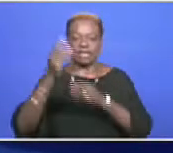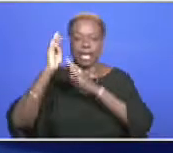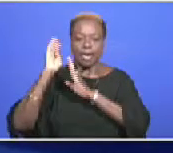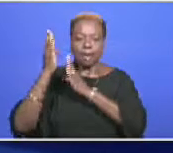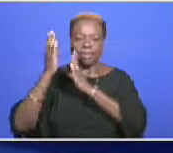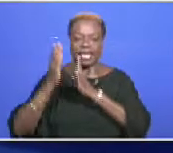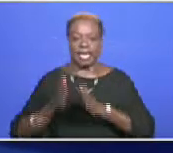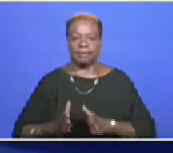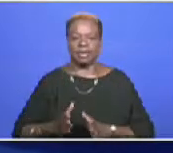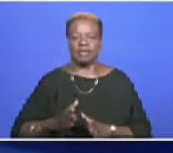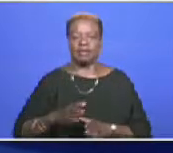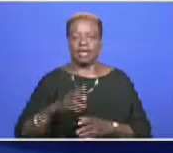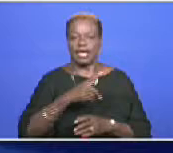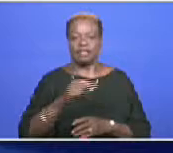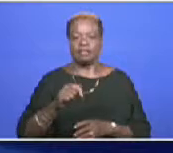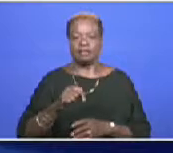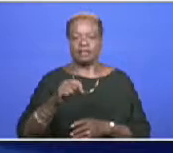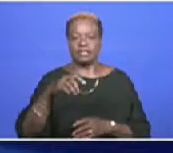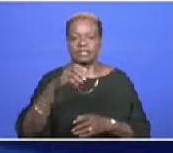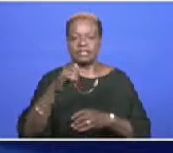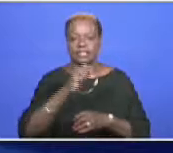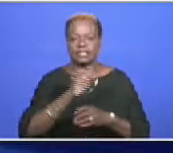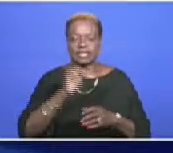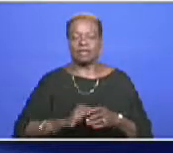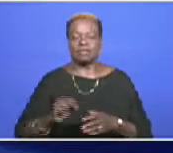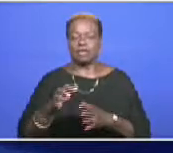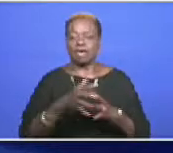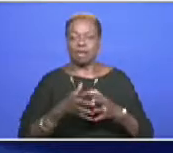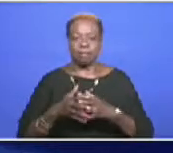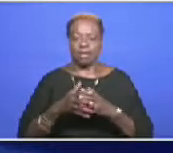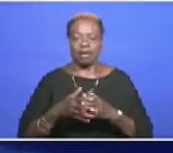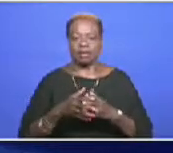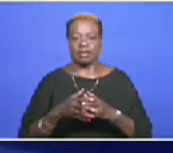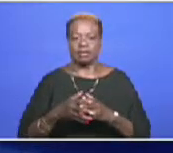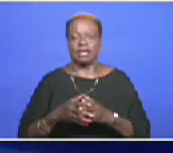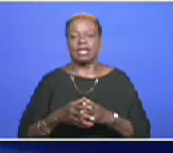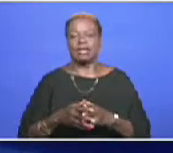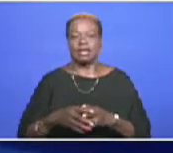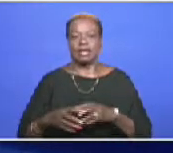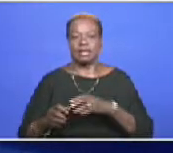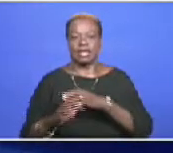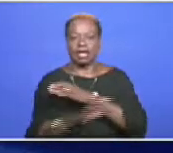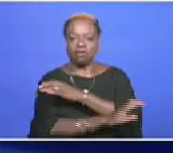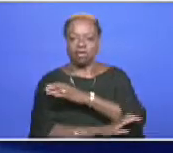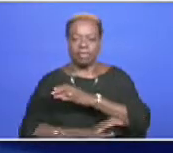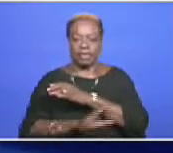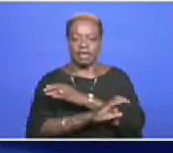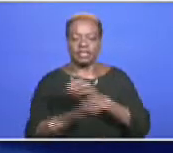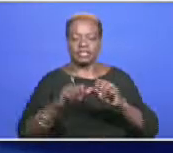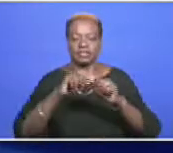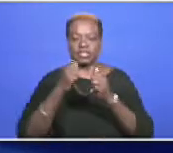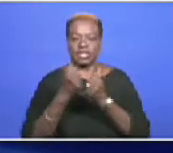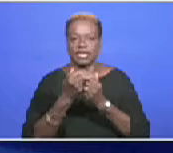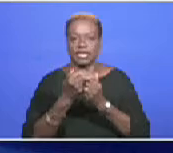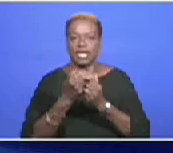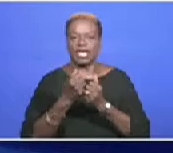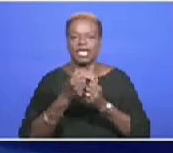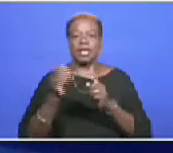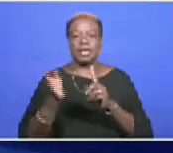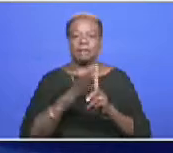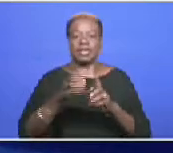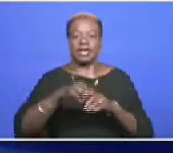North American, Central American, and Caribbean Confederation. Sands beat out 4 other decorated candidates. Congratulations coming in from